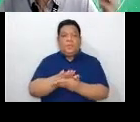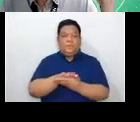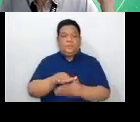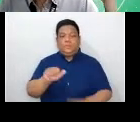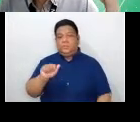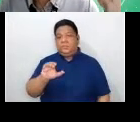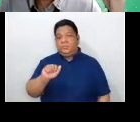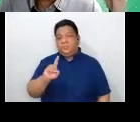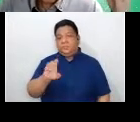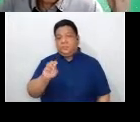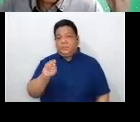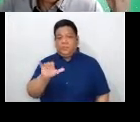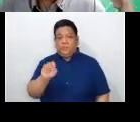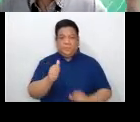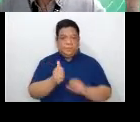because